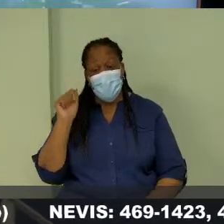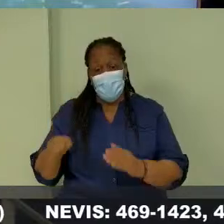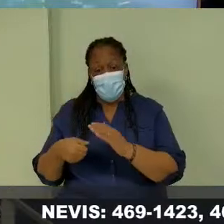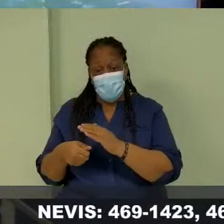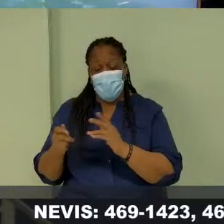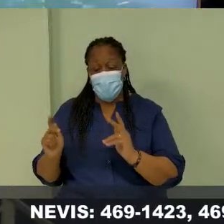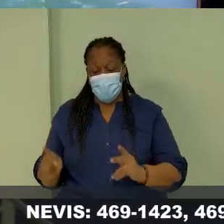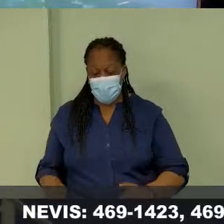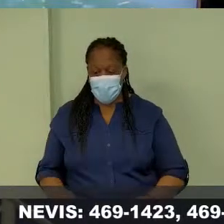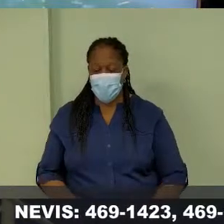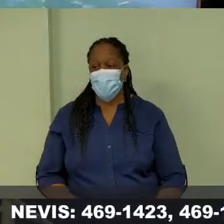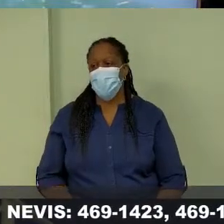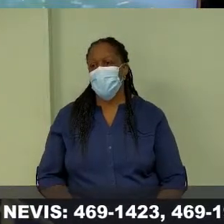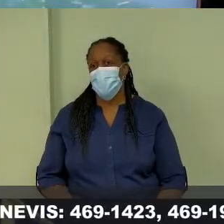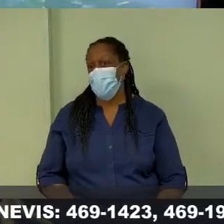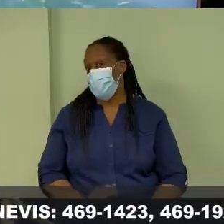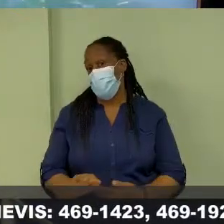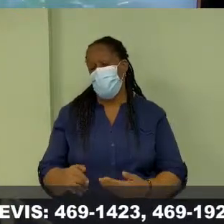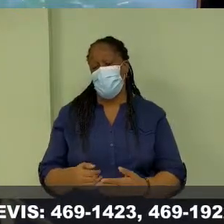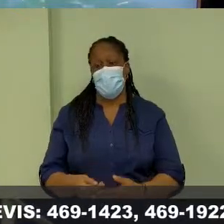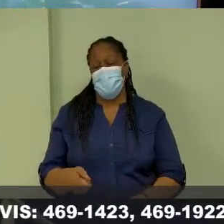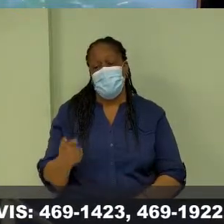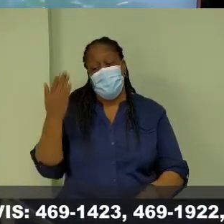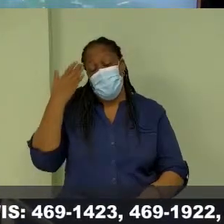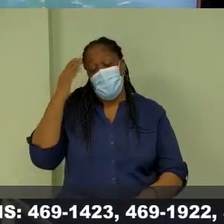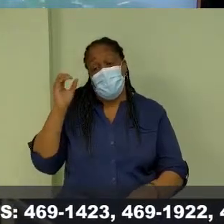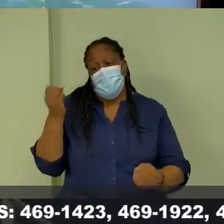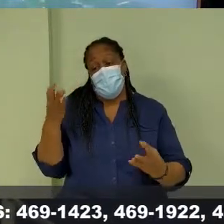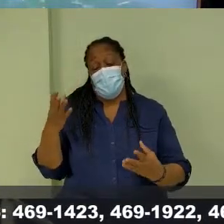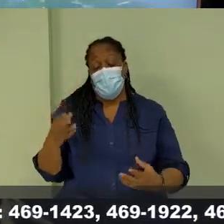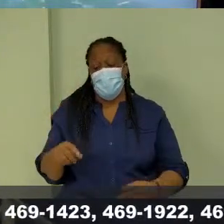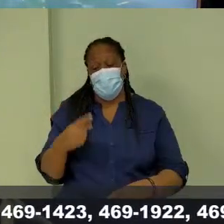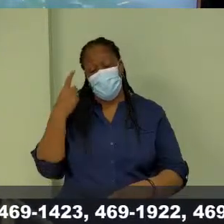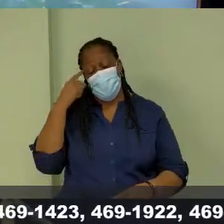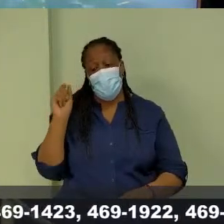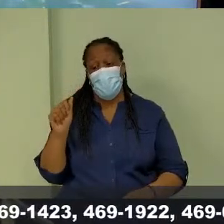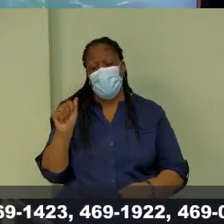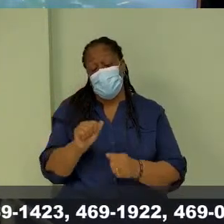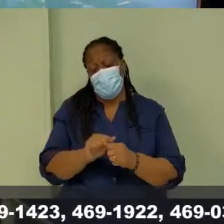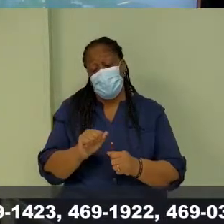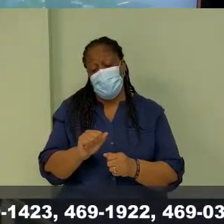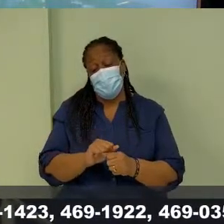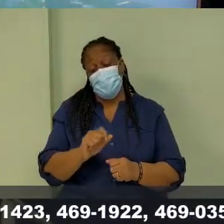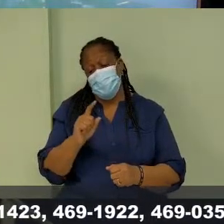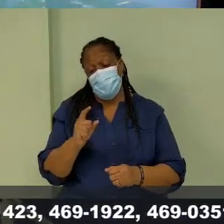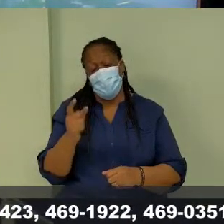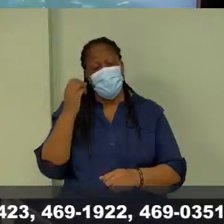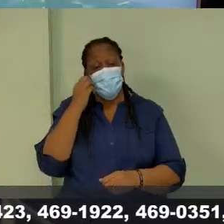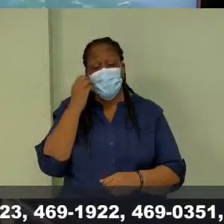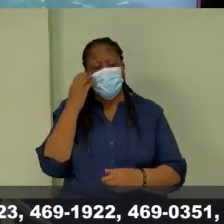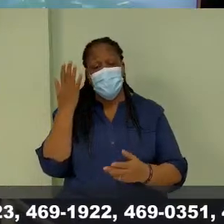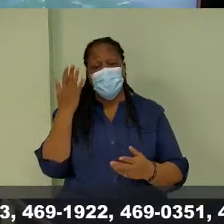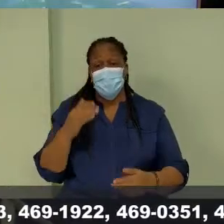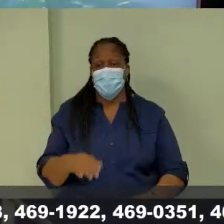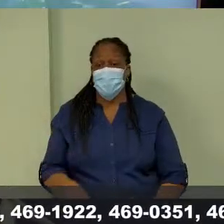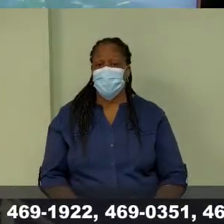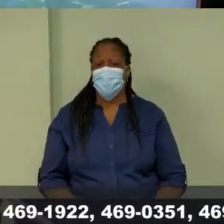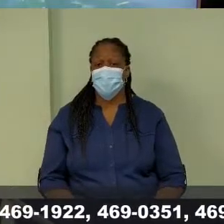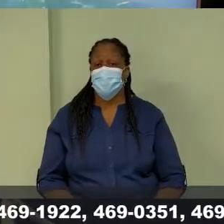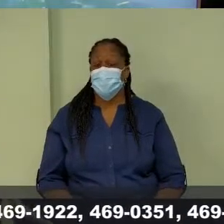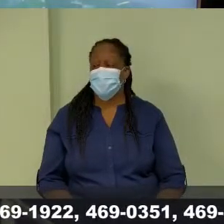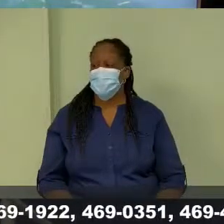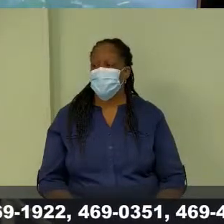know, capacity. I can't speak to the capacity of the individual facilities.